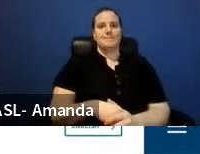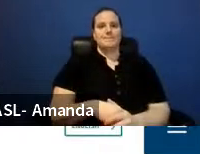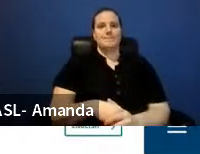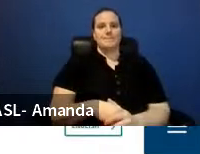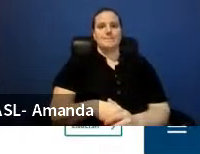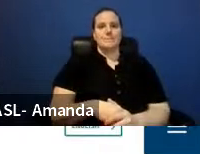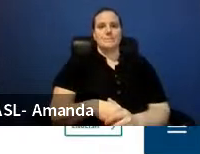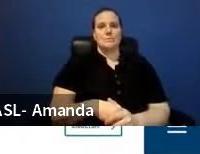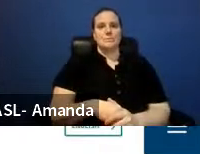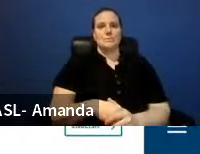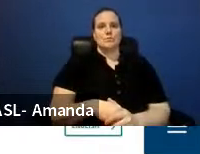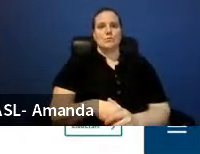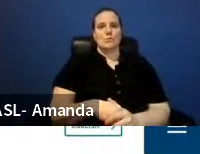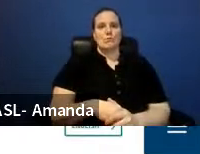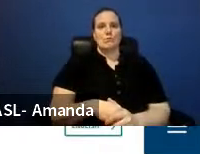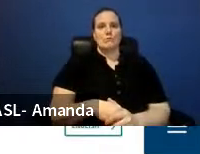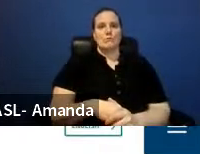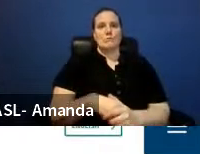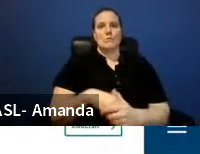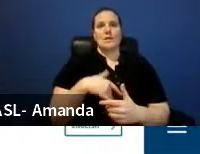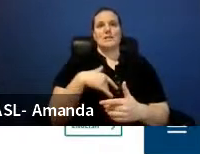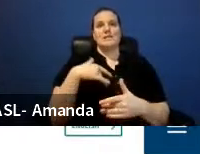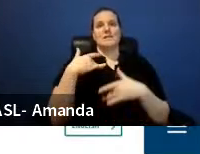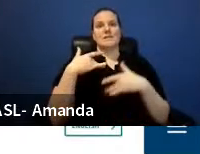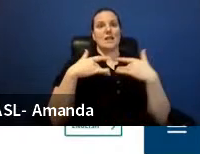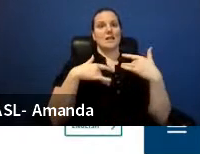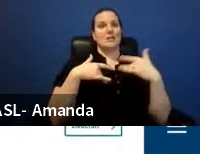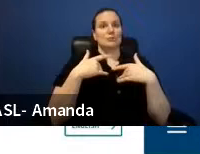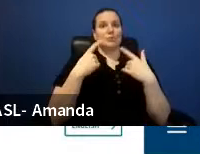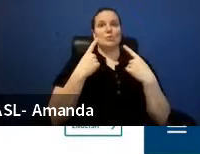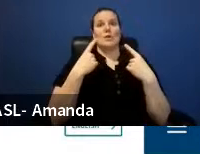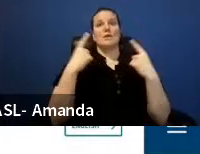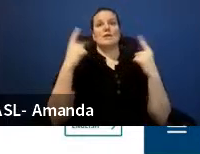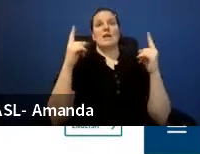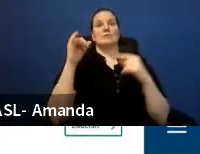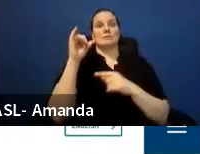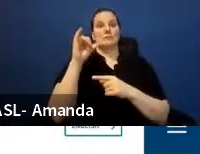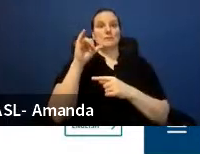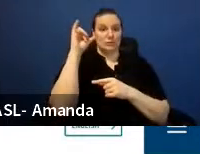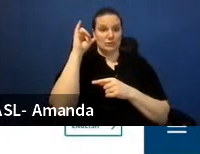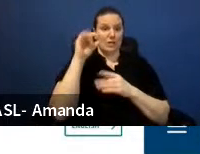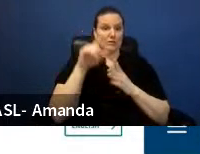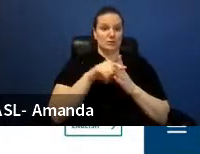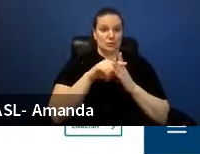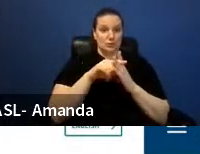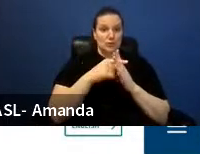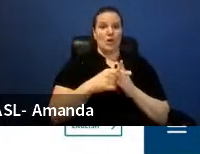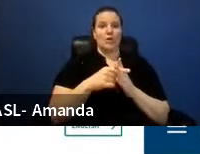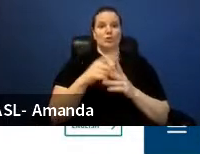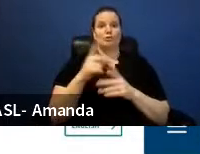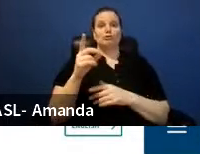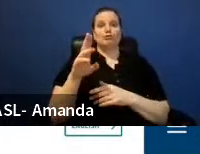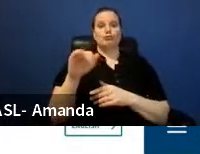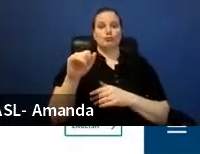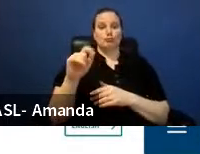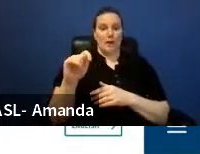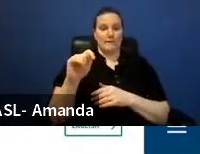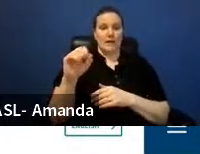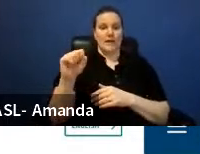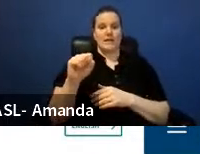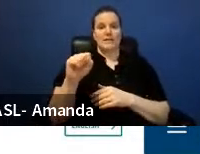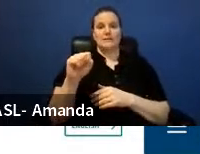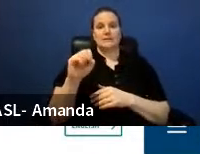We're excited to announce that just yesterday we have launched our draft